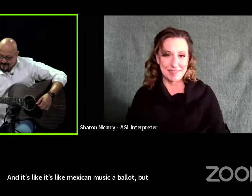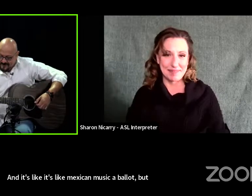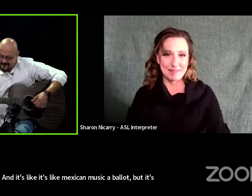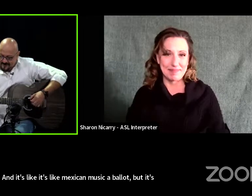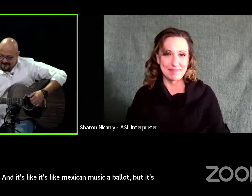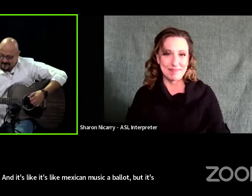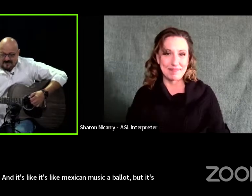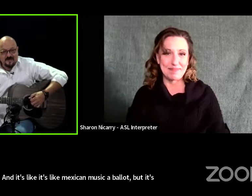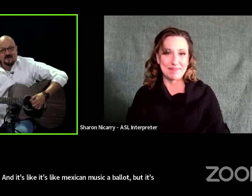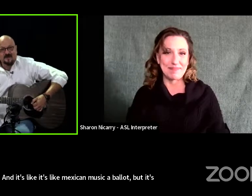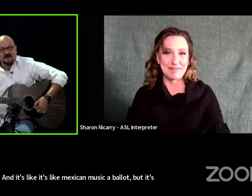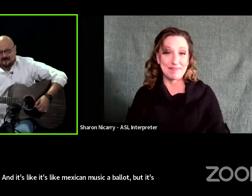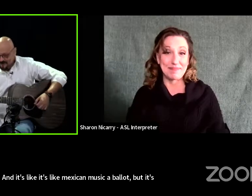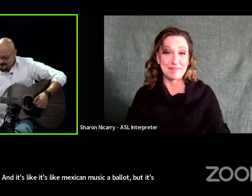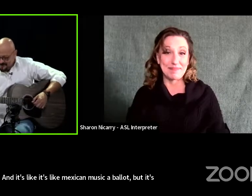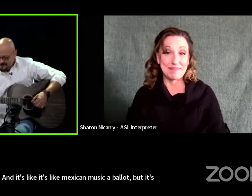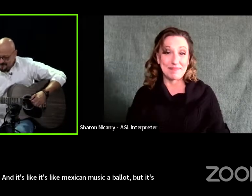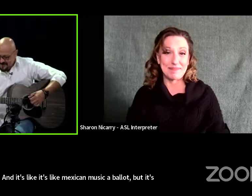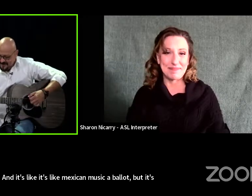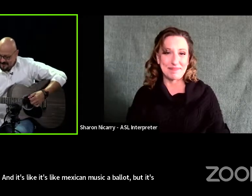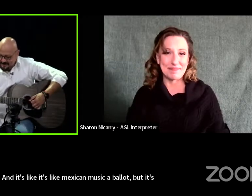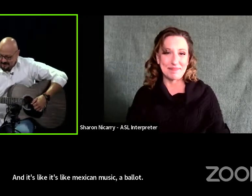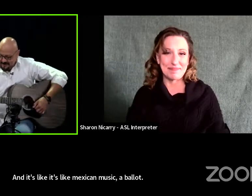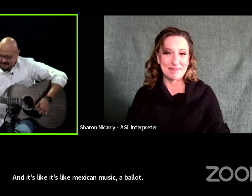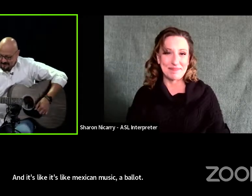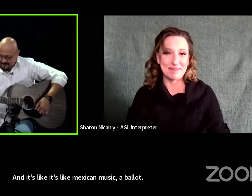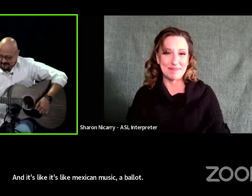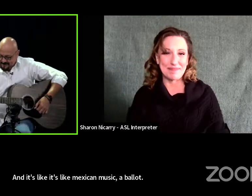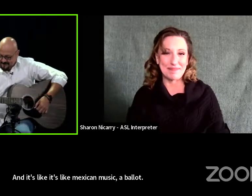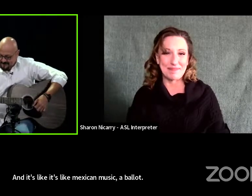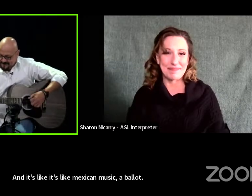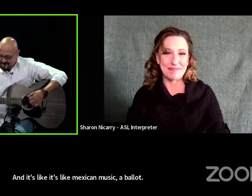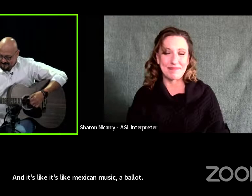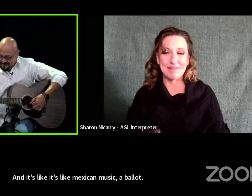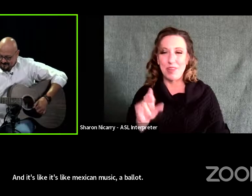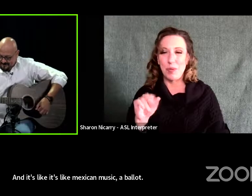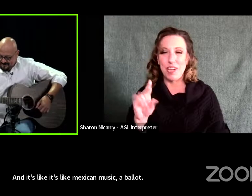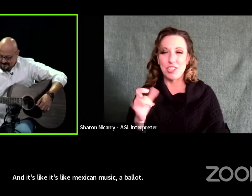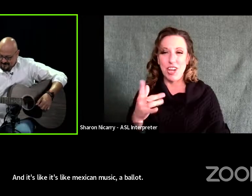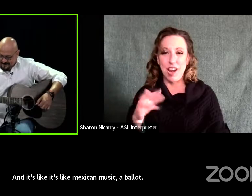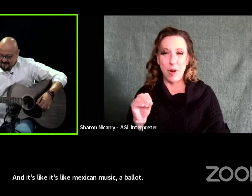on the ranchero bolero style.